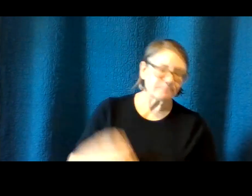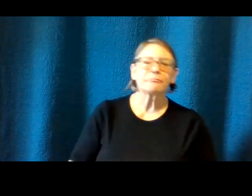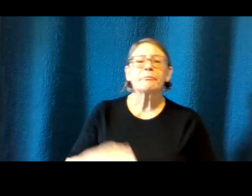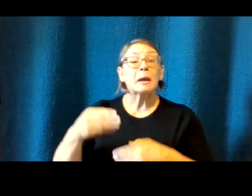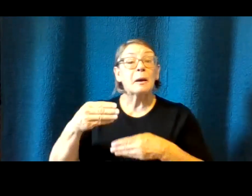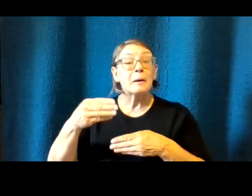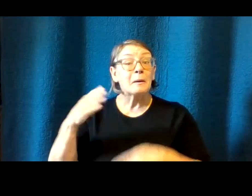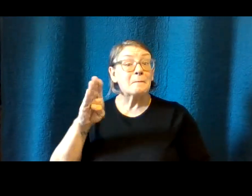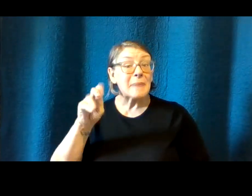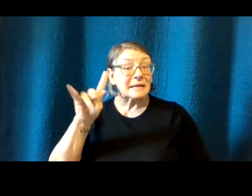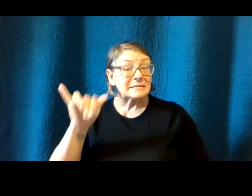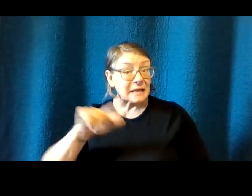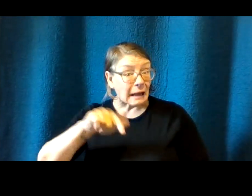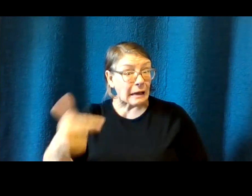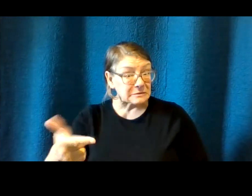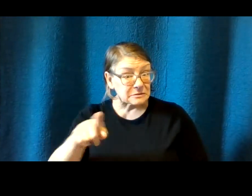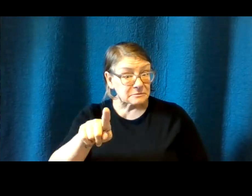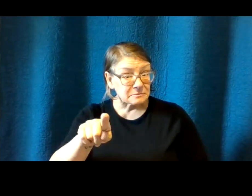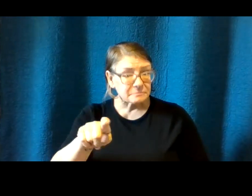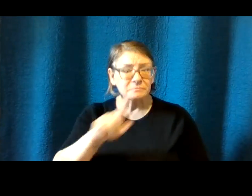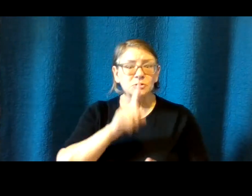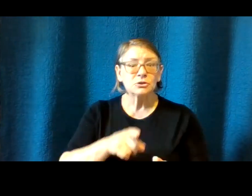you want to introduce yourself?